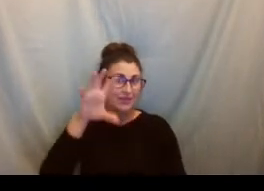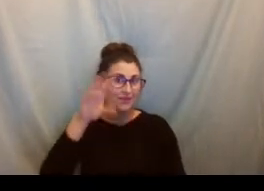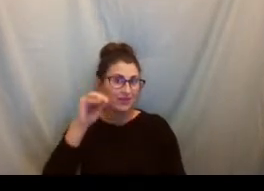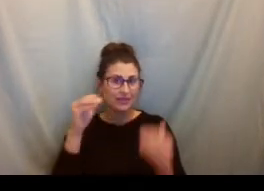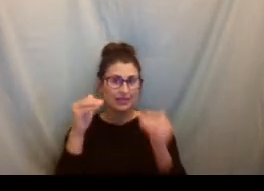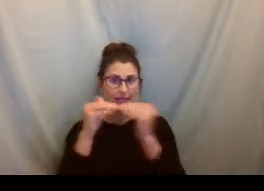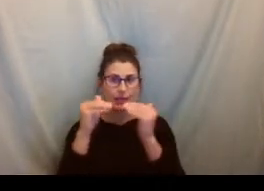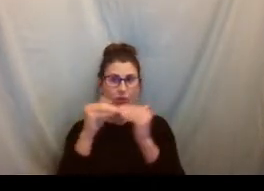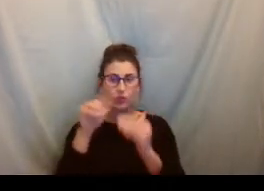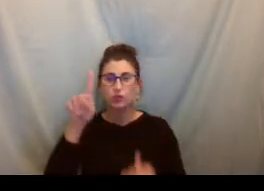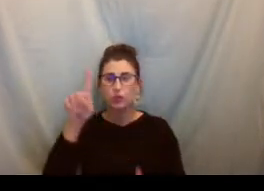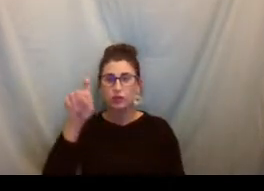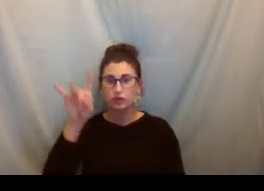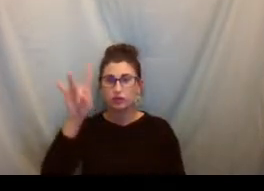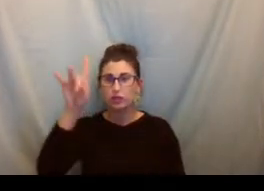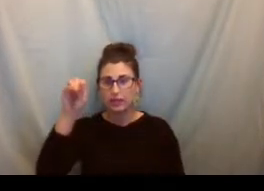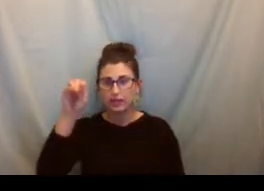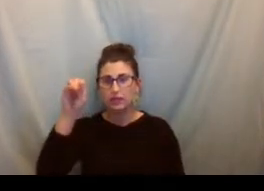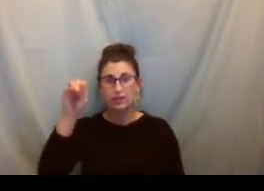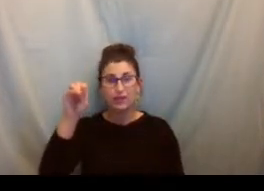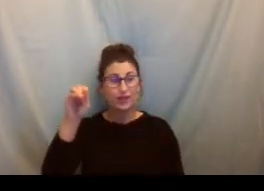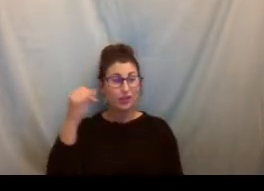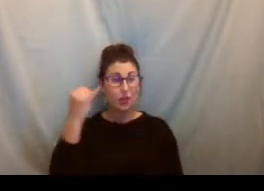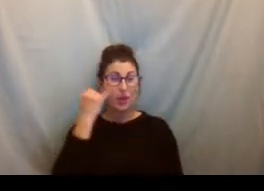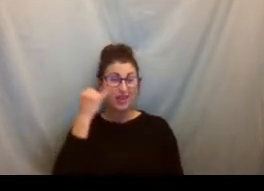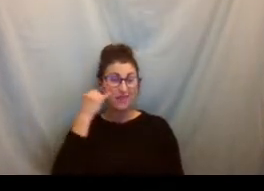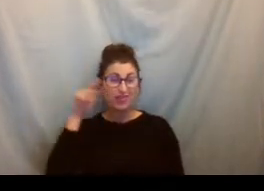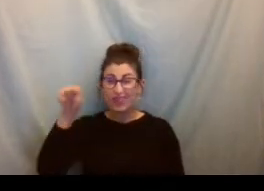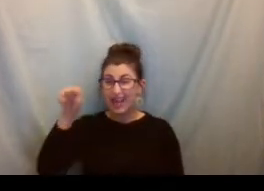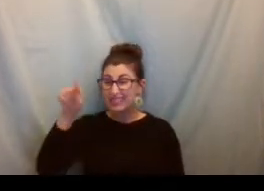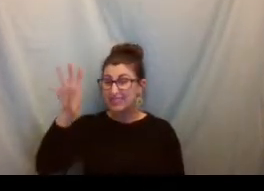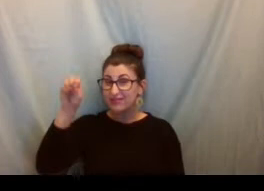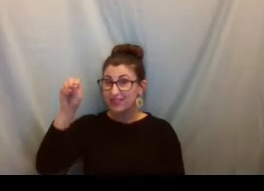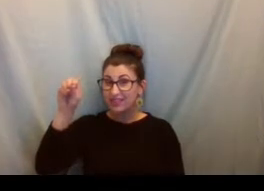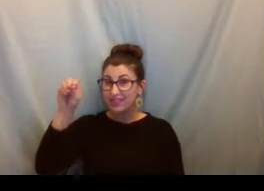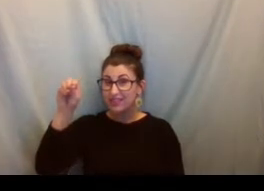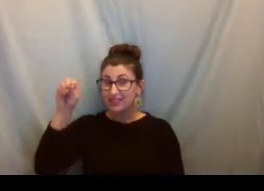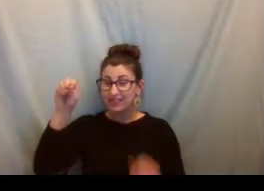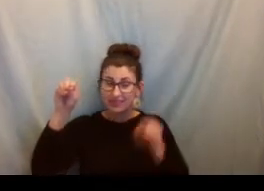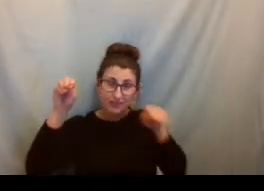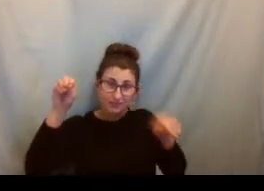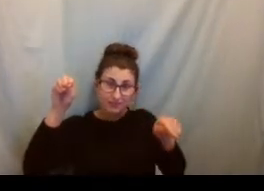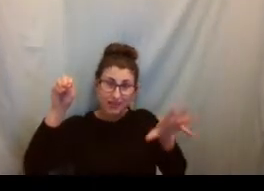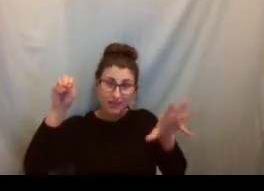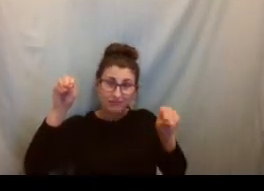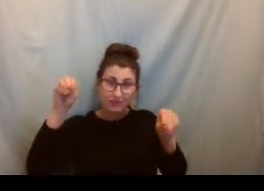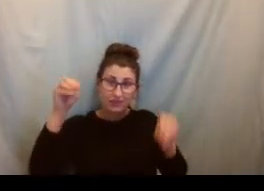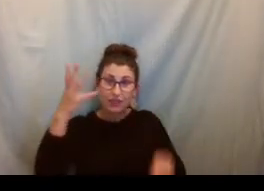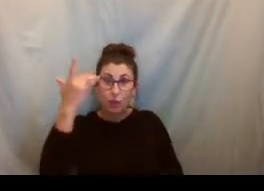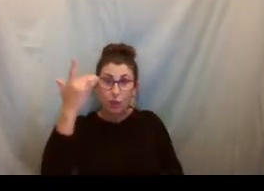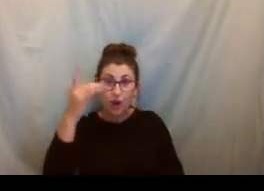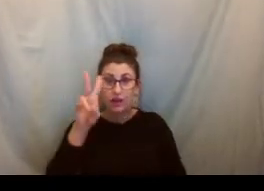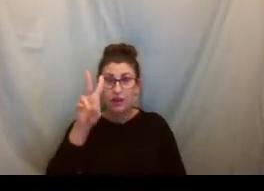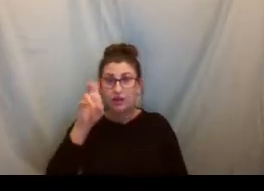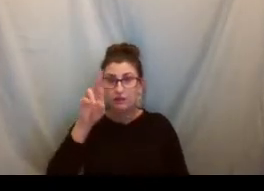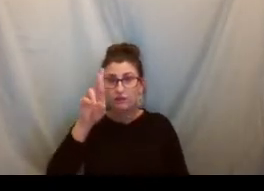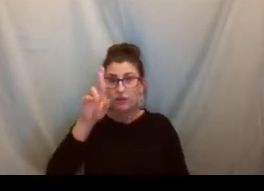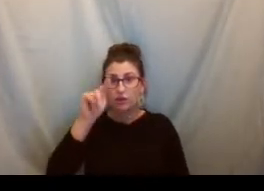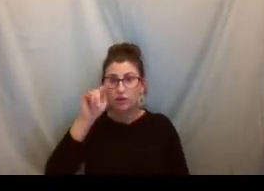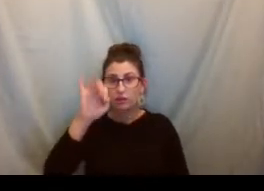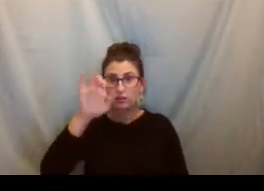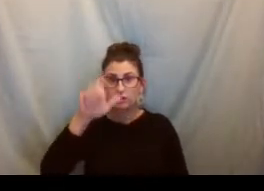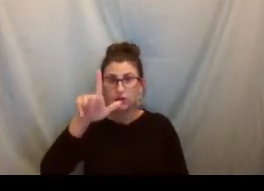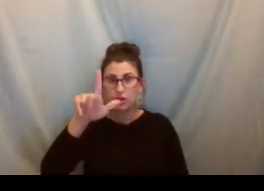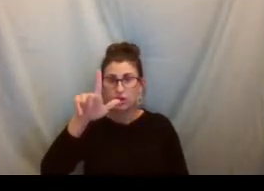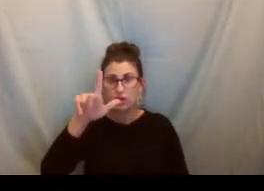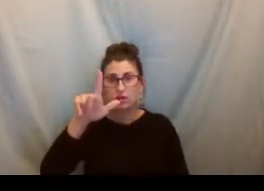degrees, the one across from it, because of vertical angles, says that that one is also 50. Vertical angles are congruent. They're the